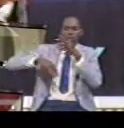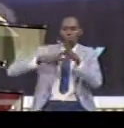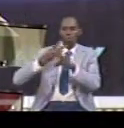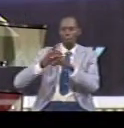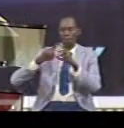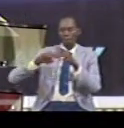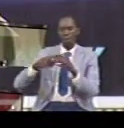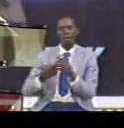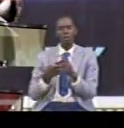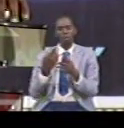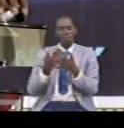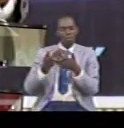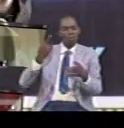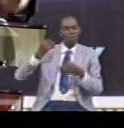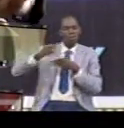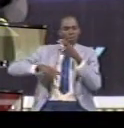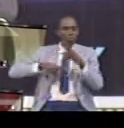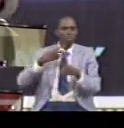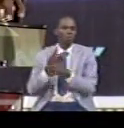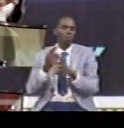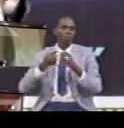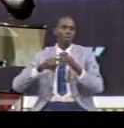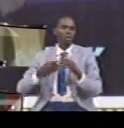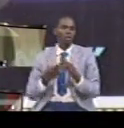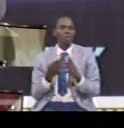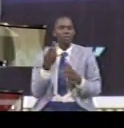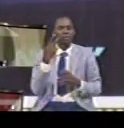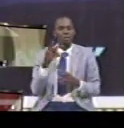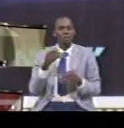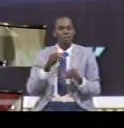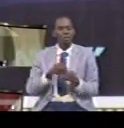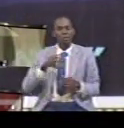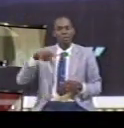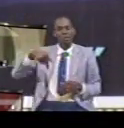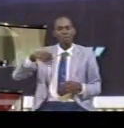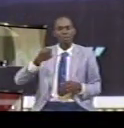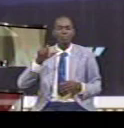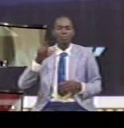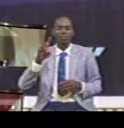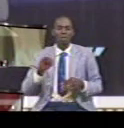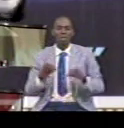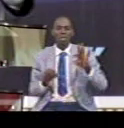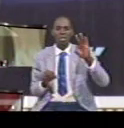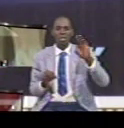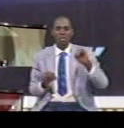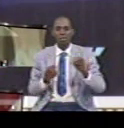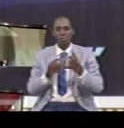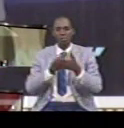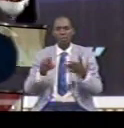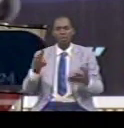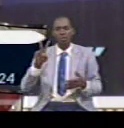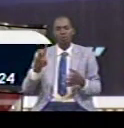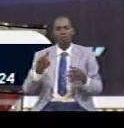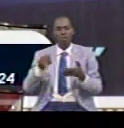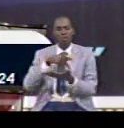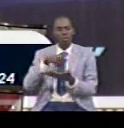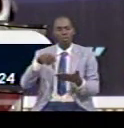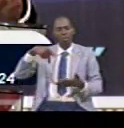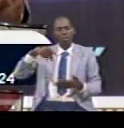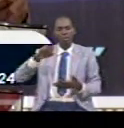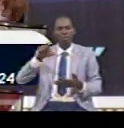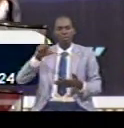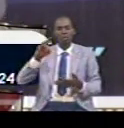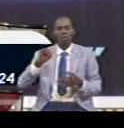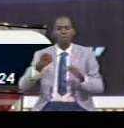began." Before the world began. We're looking at Psalm 90, and I'm reading from verse 2. Psalm 90, verse